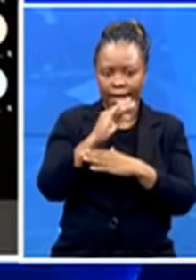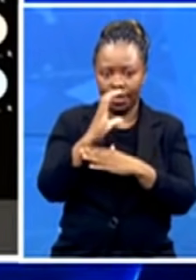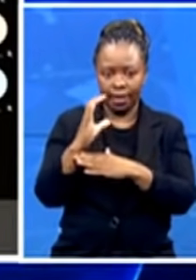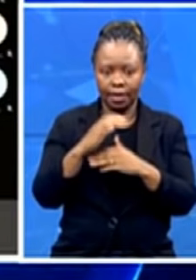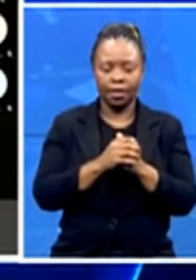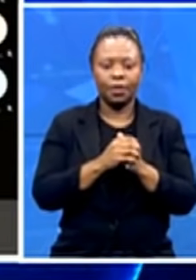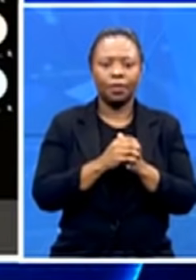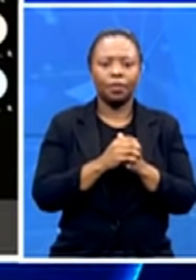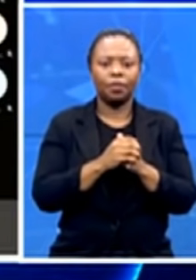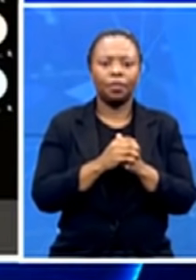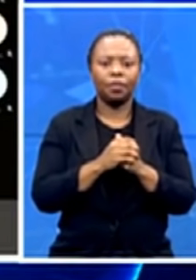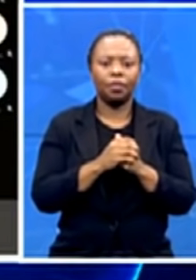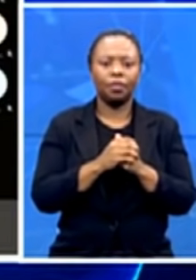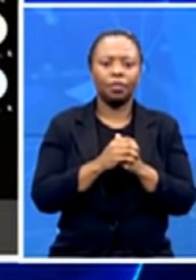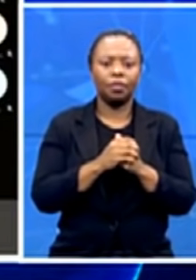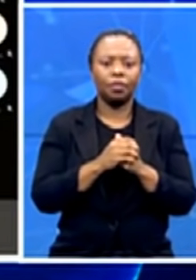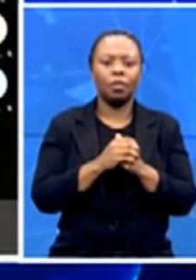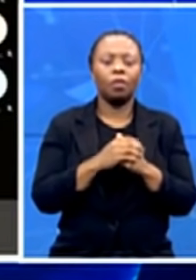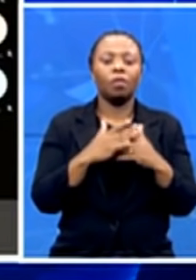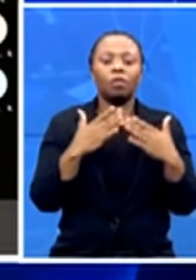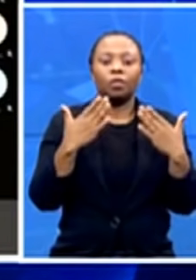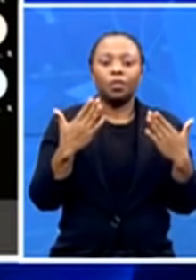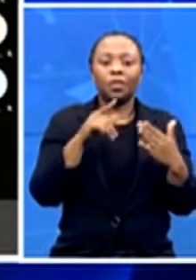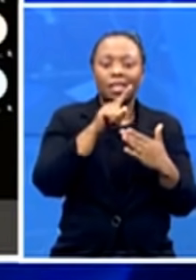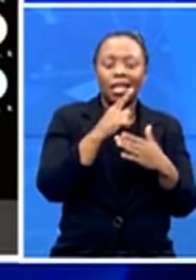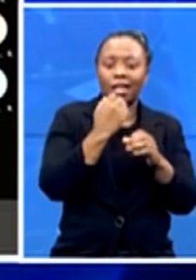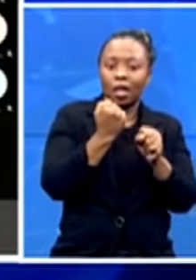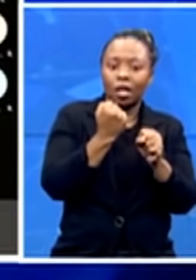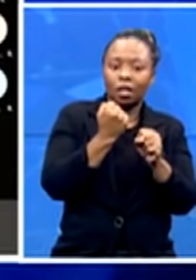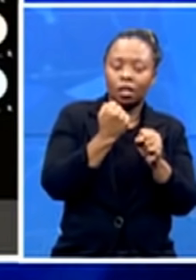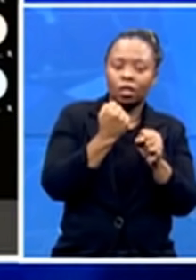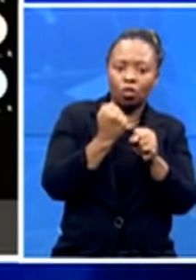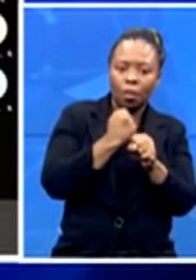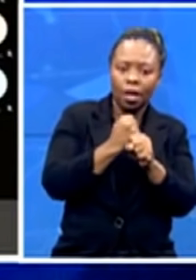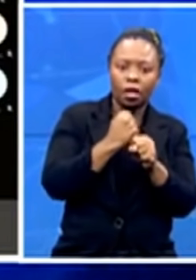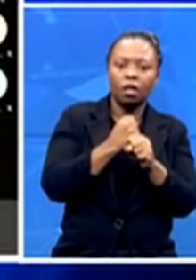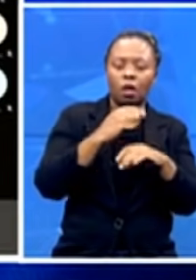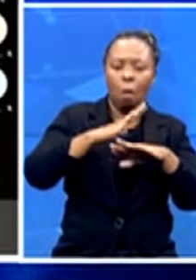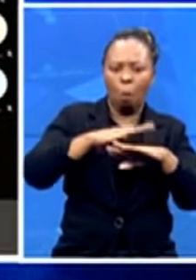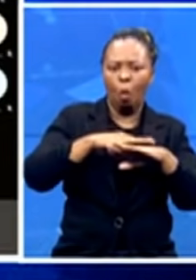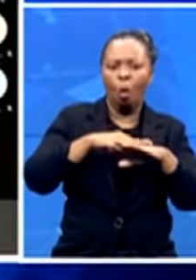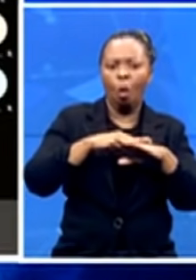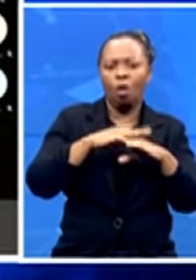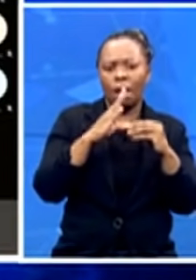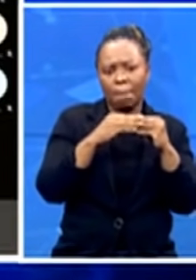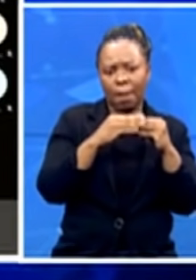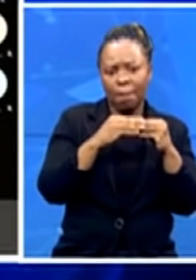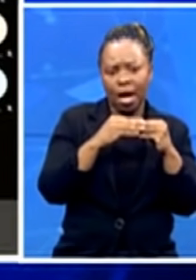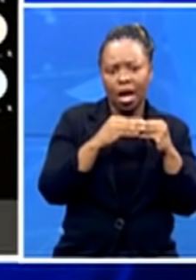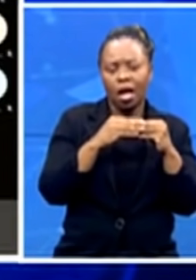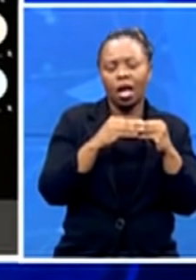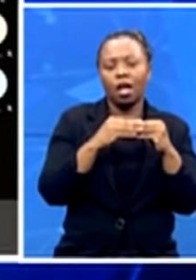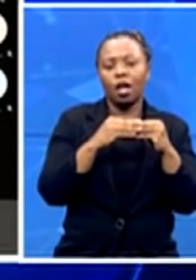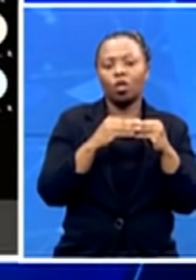constitutional bar to the suspension and or expulsion of a member. The general tenor and terms of the contract between